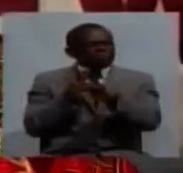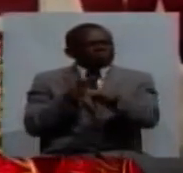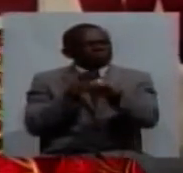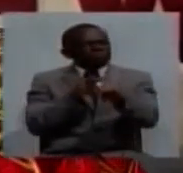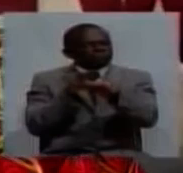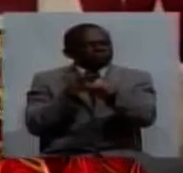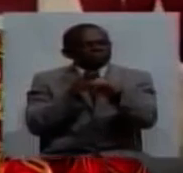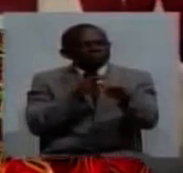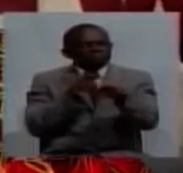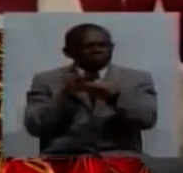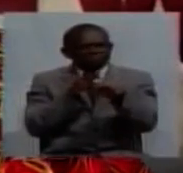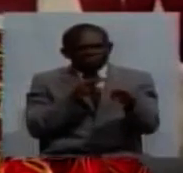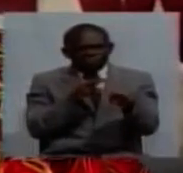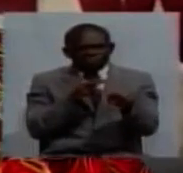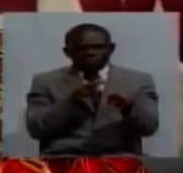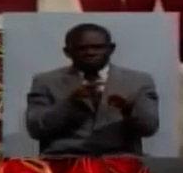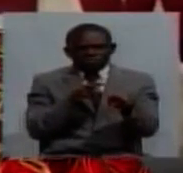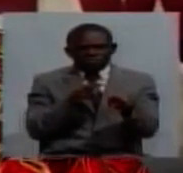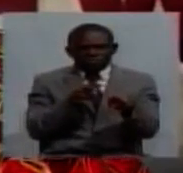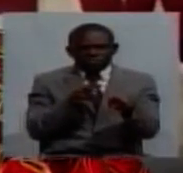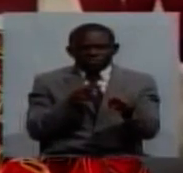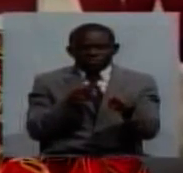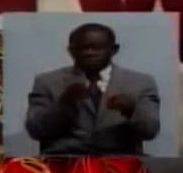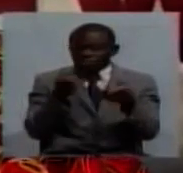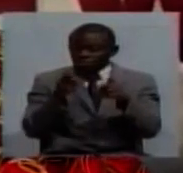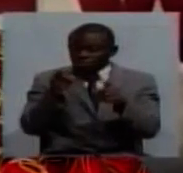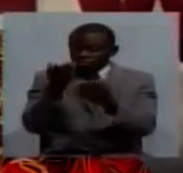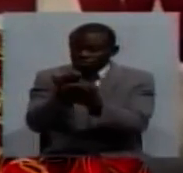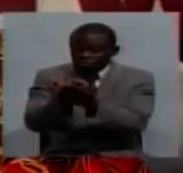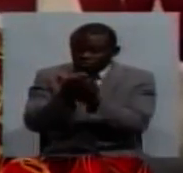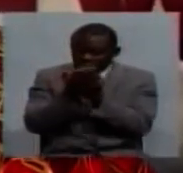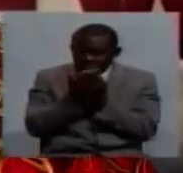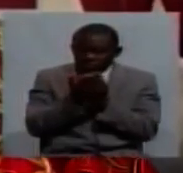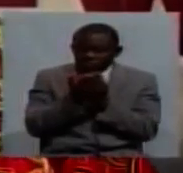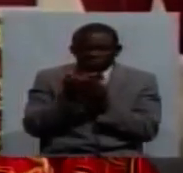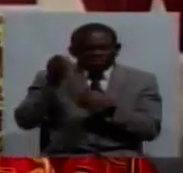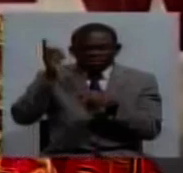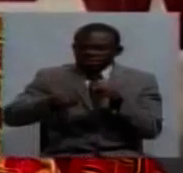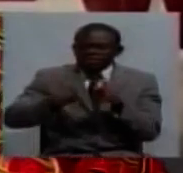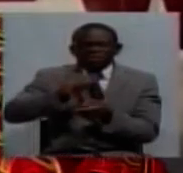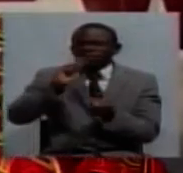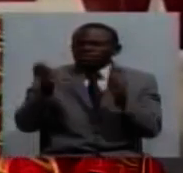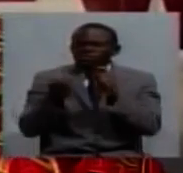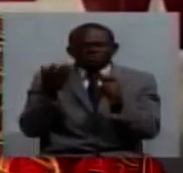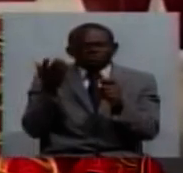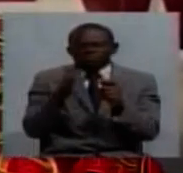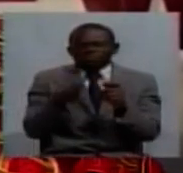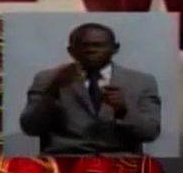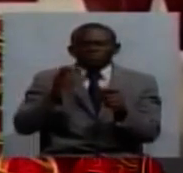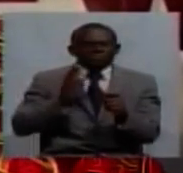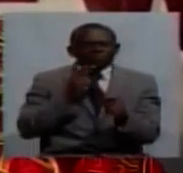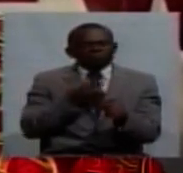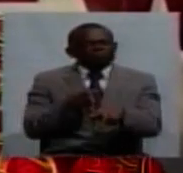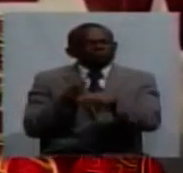working. As soon as you submit, you have no control to change what you have submitted. And I think that the experience I had